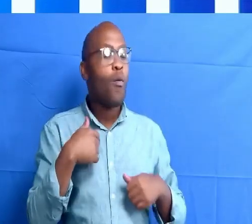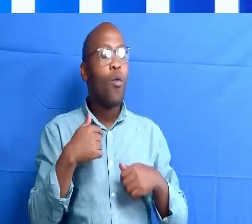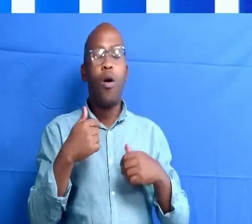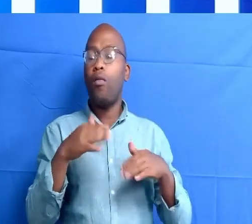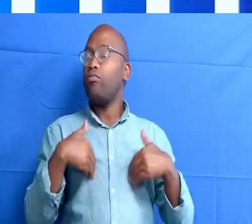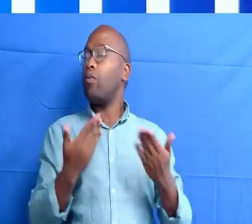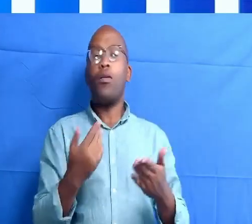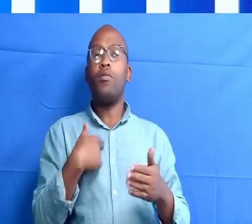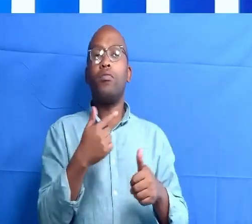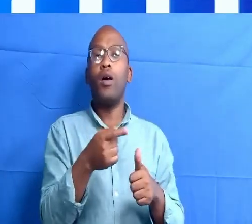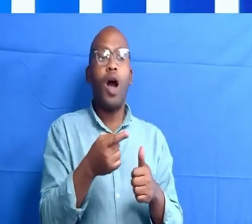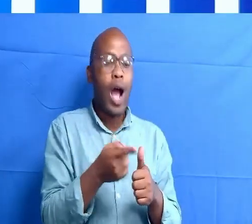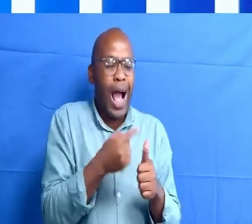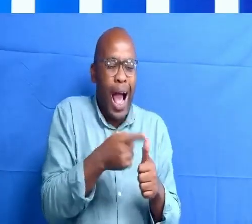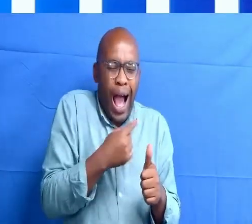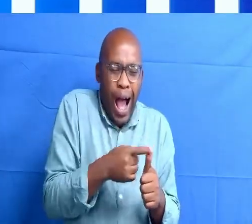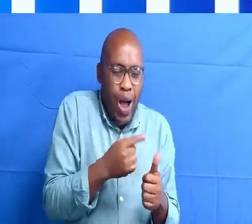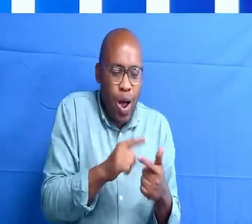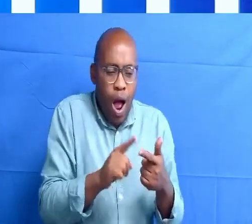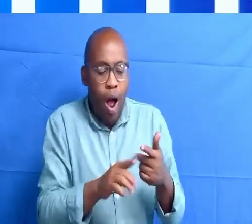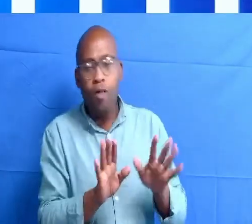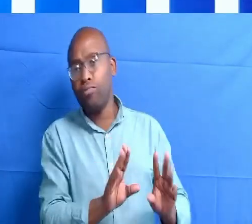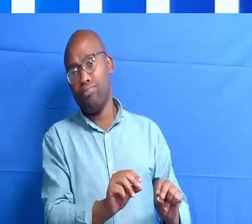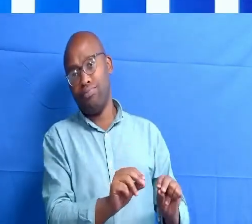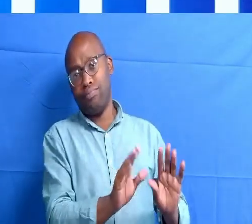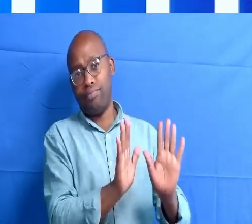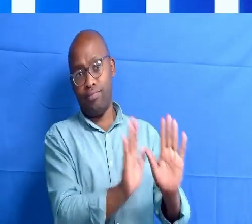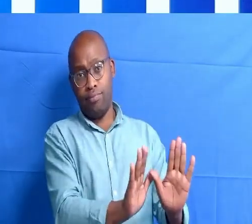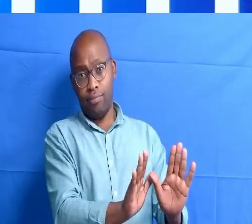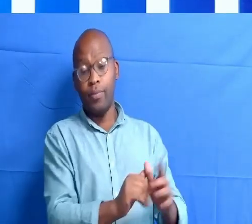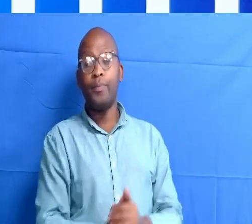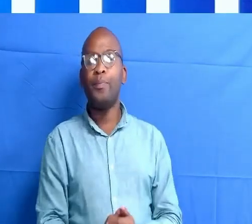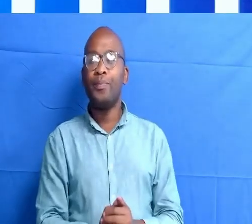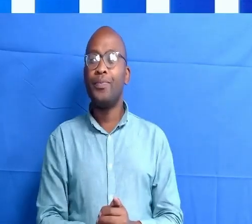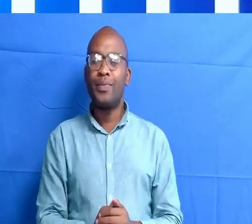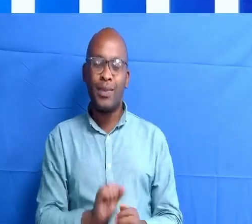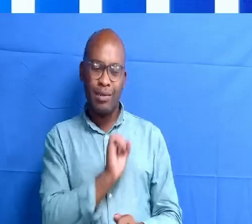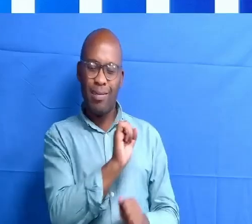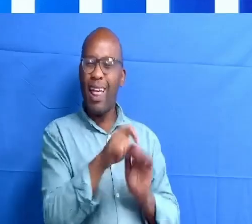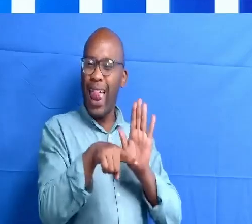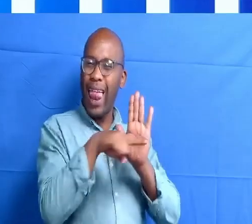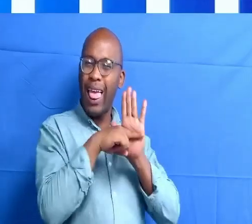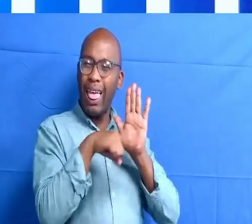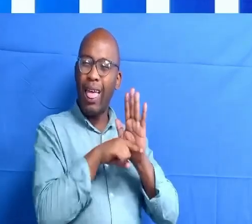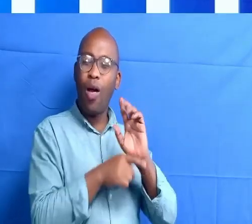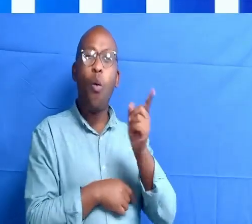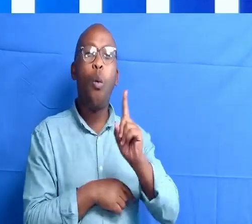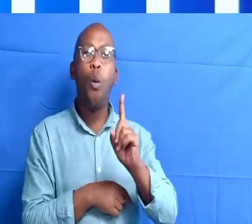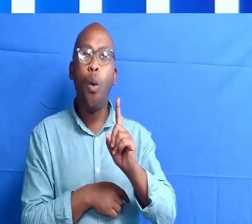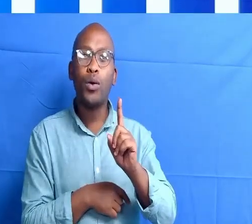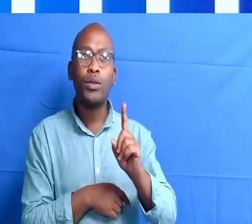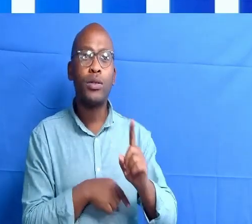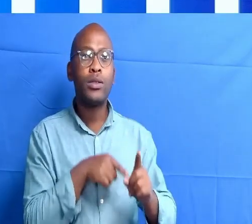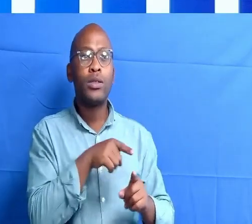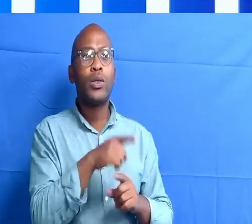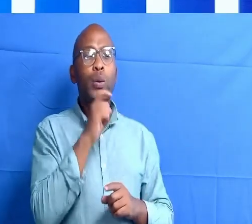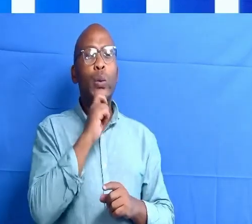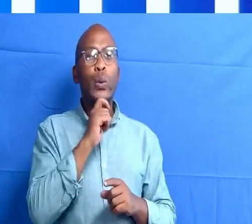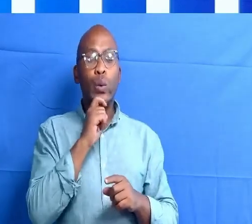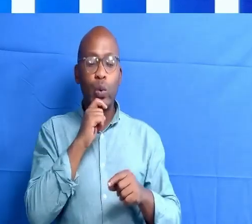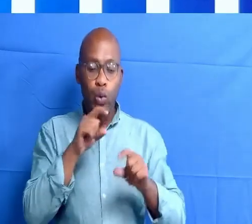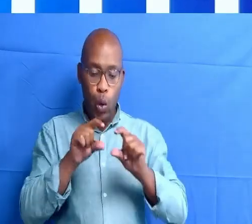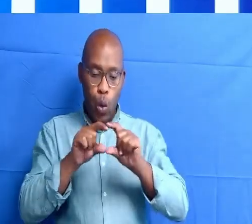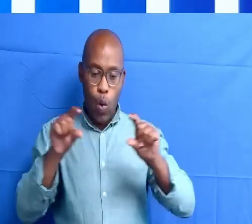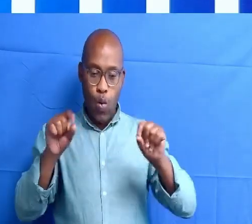a bar scale, right? A disadvantage of the bar scale is that the measuring using the ruler string or